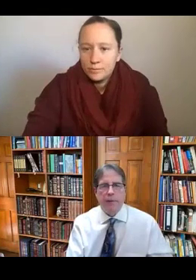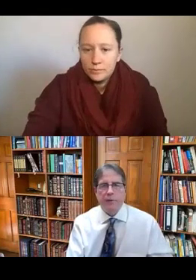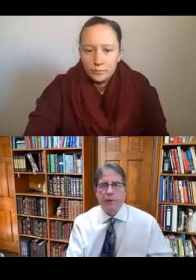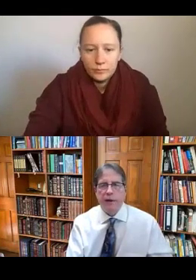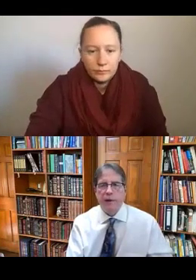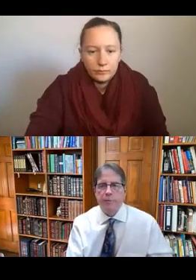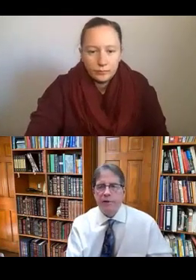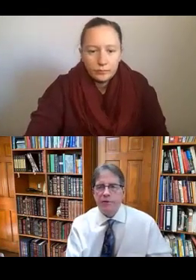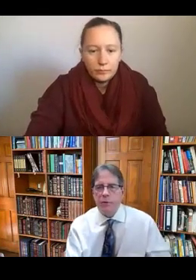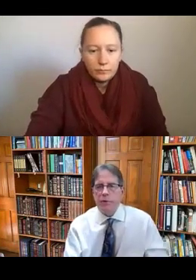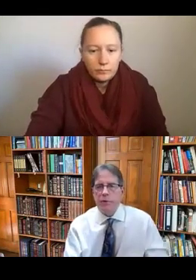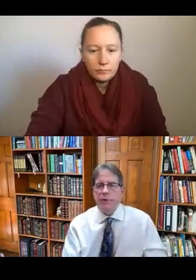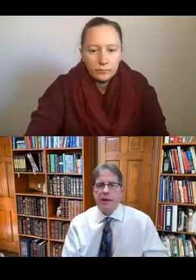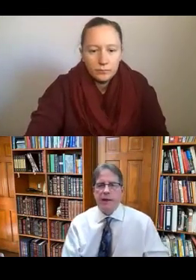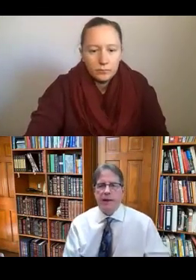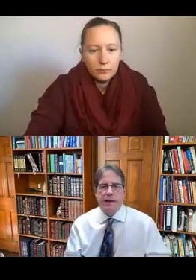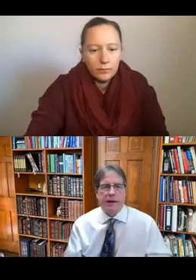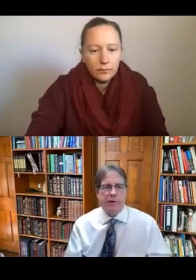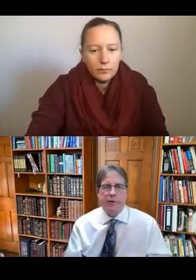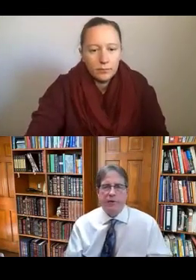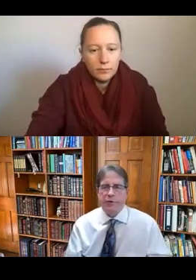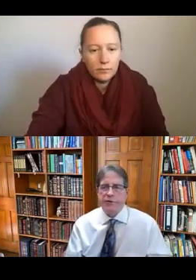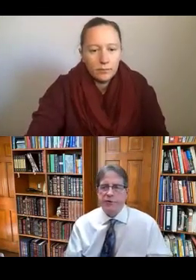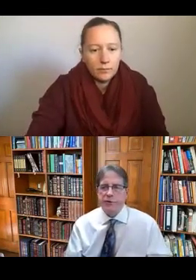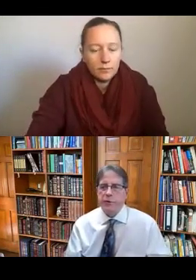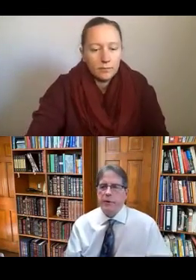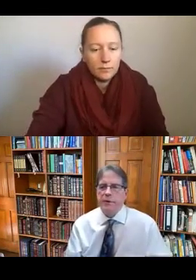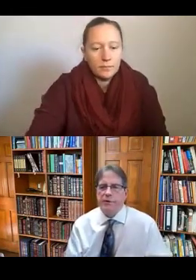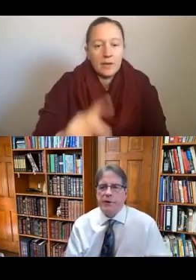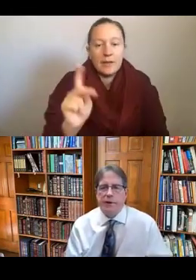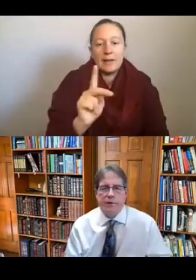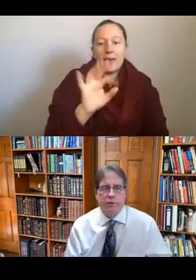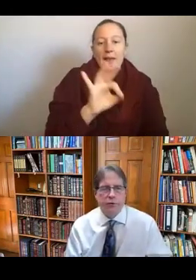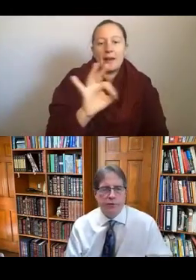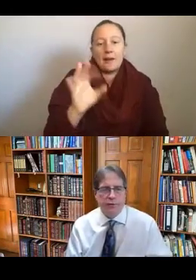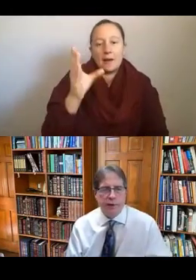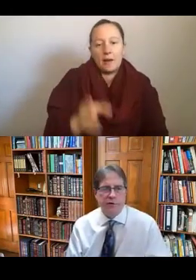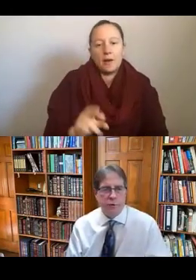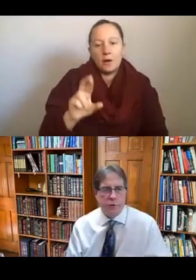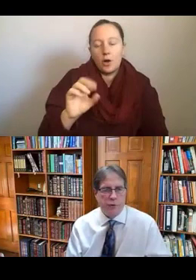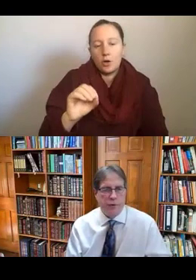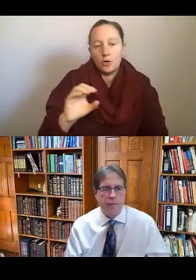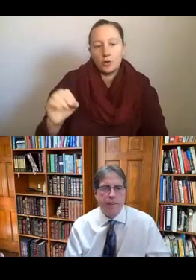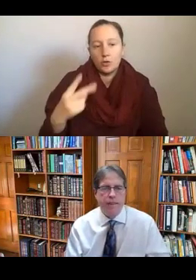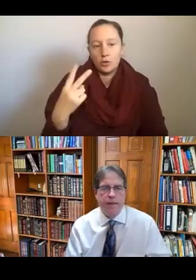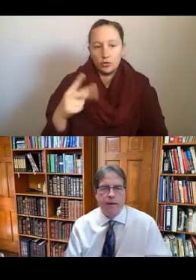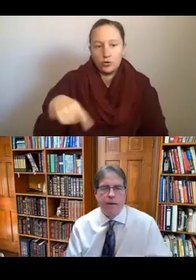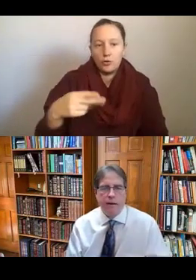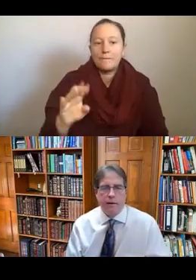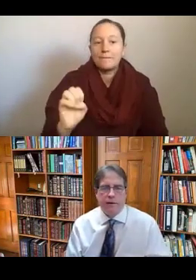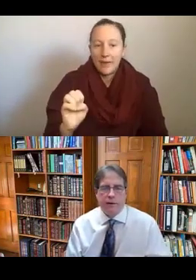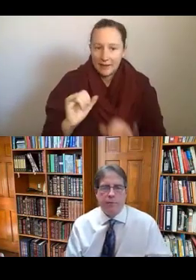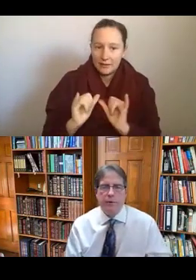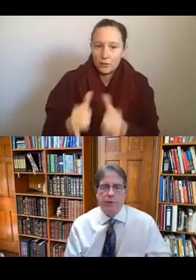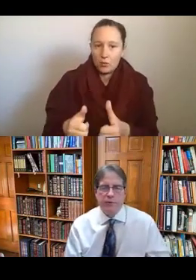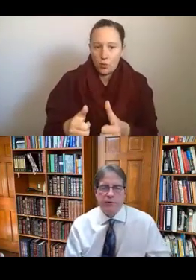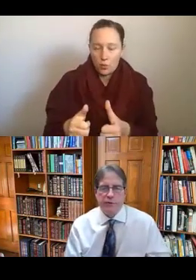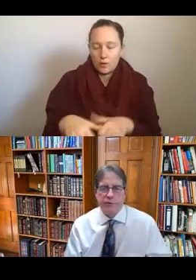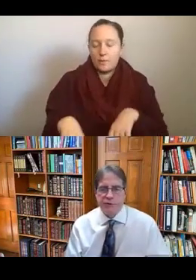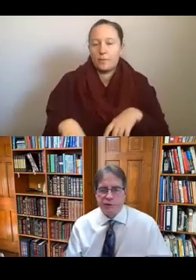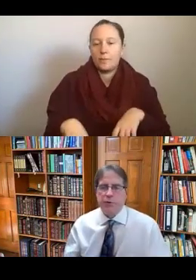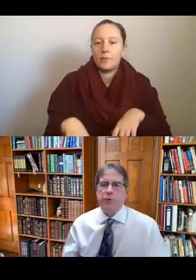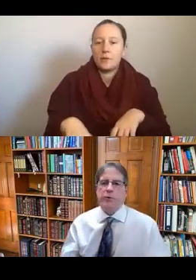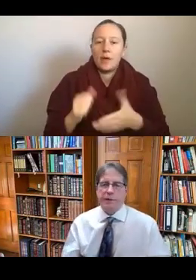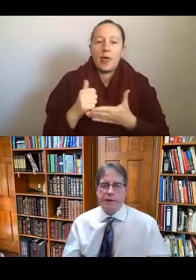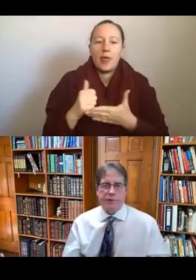The Pathway to Independence Award, the K99 R00, is a 2-phase award to help new